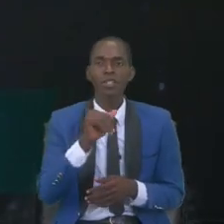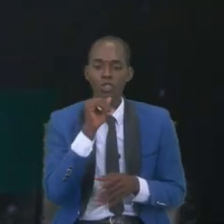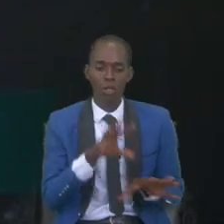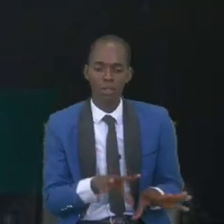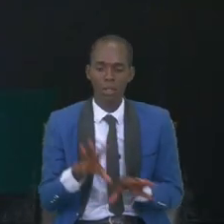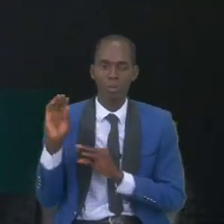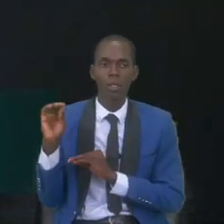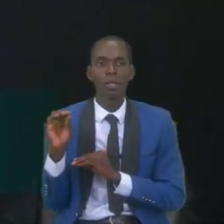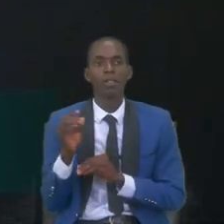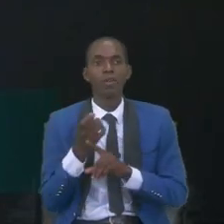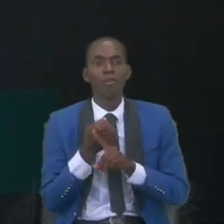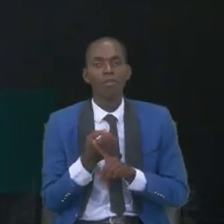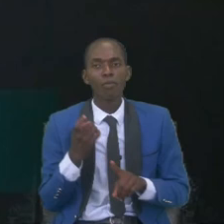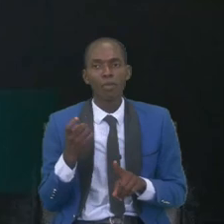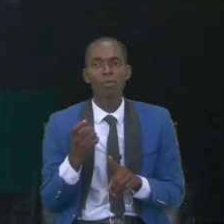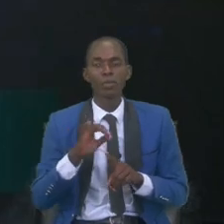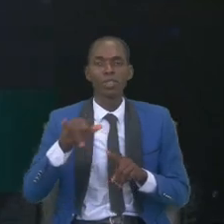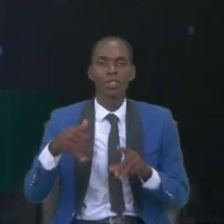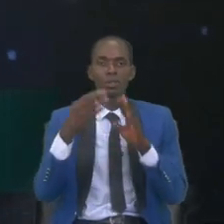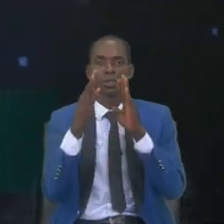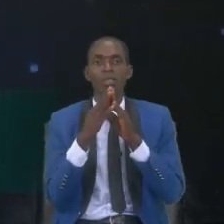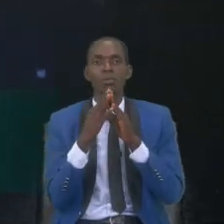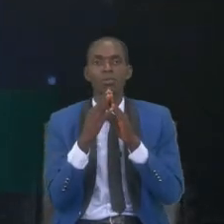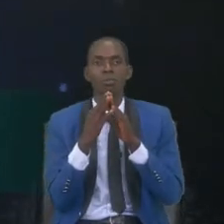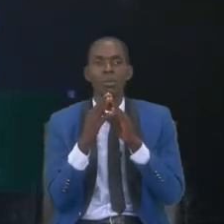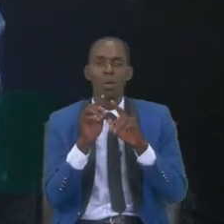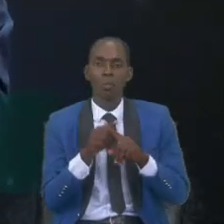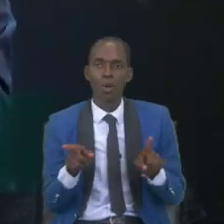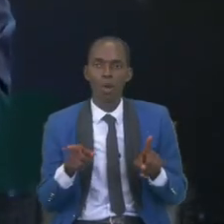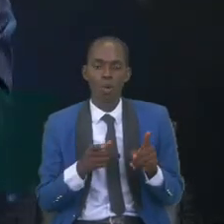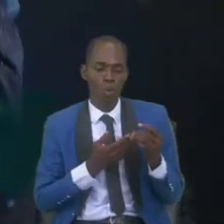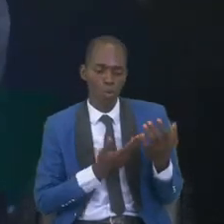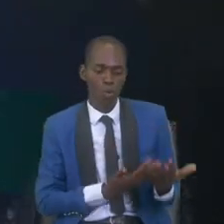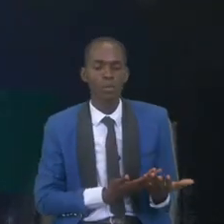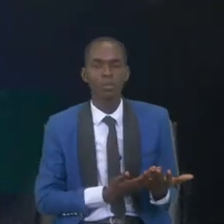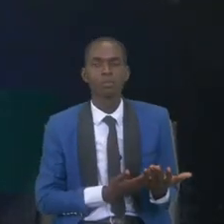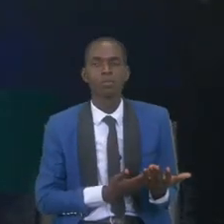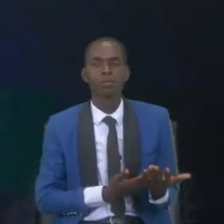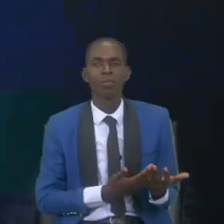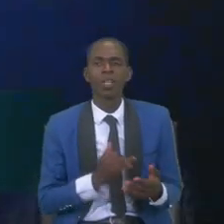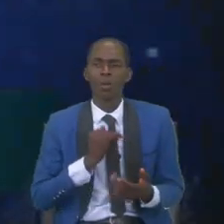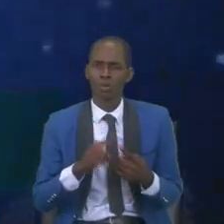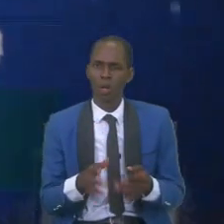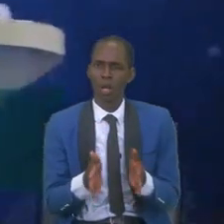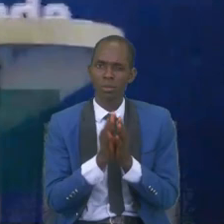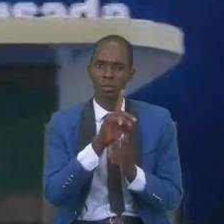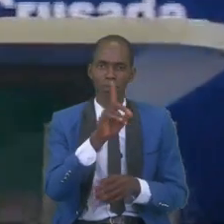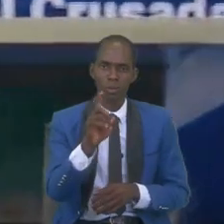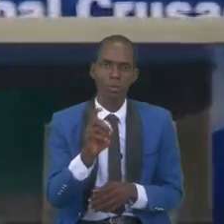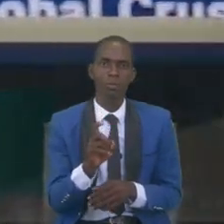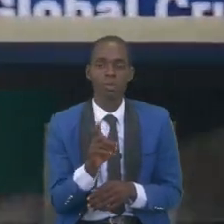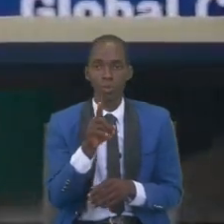not depart from Jerusalem, but wait. I want to ask you a question, which you